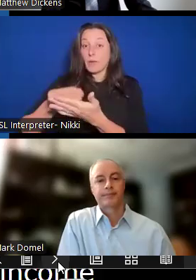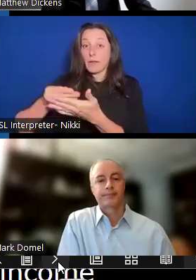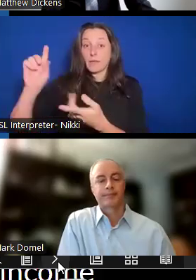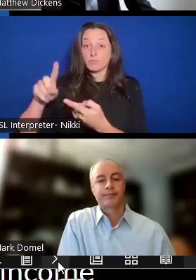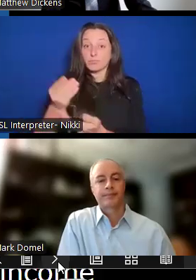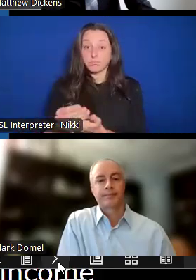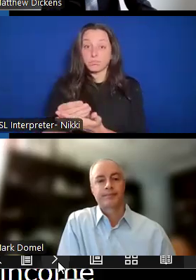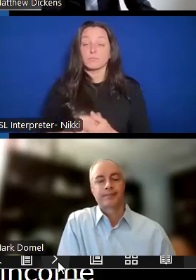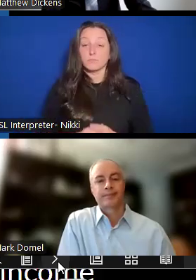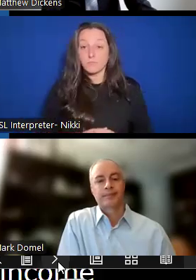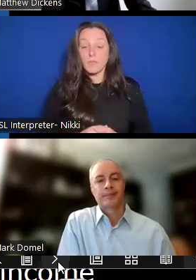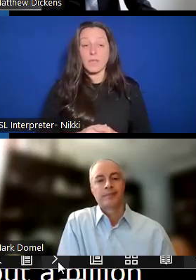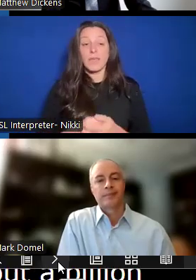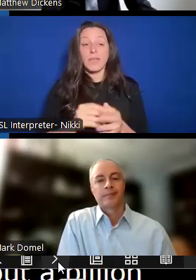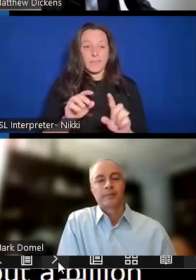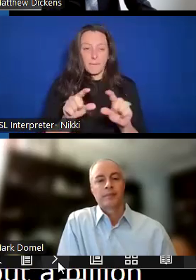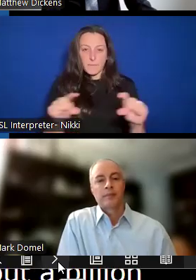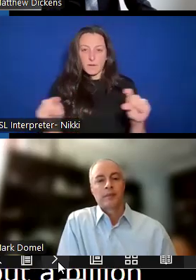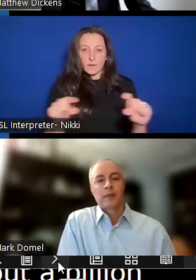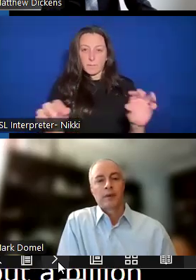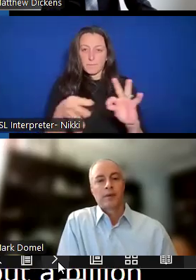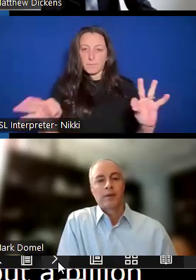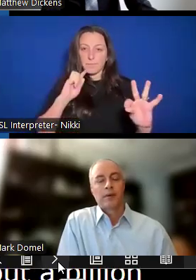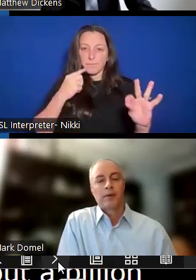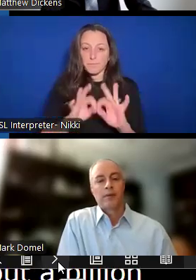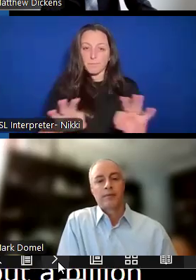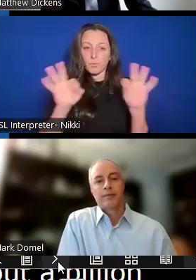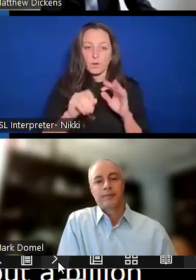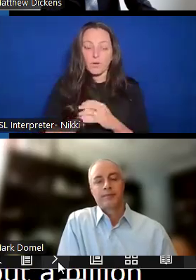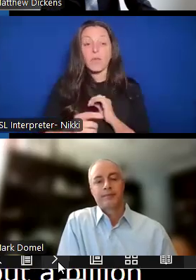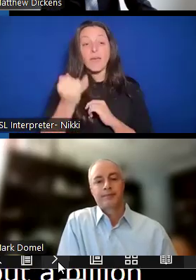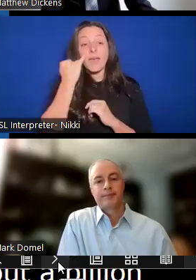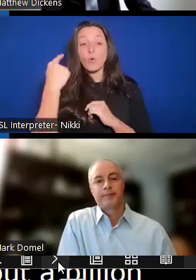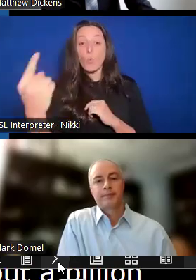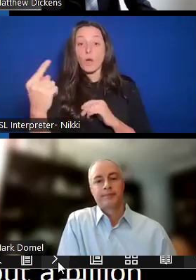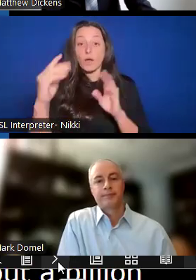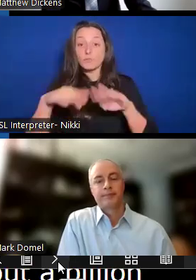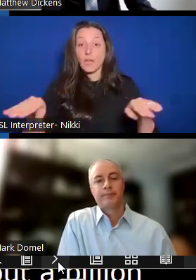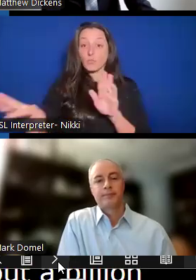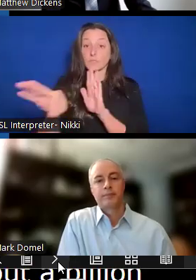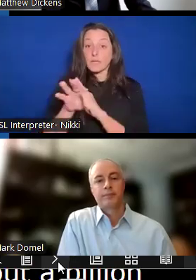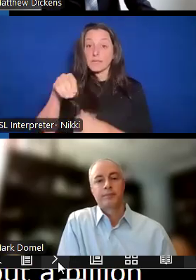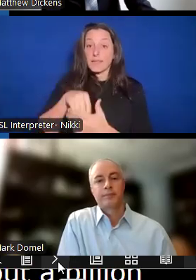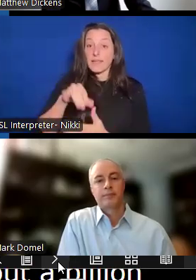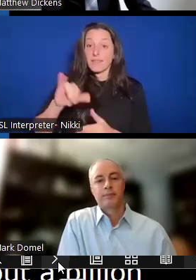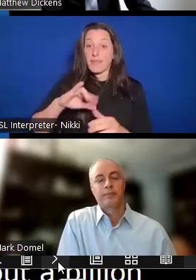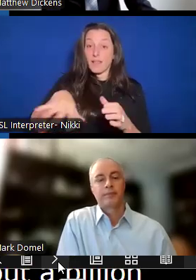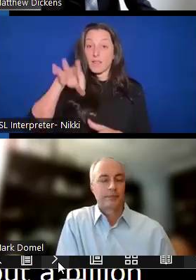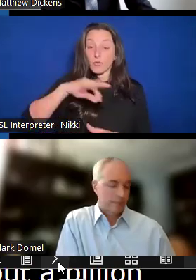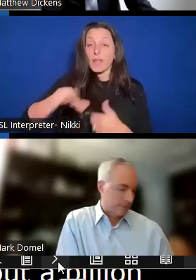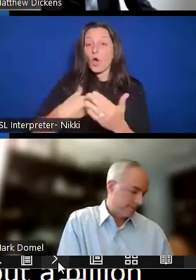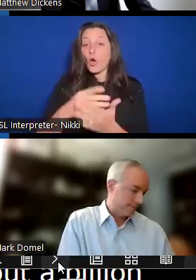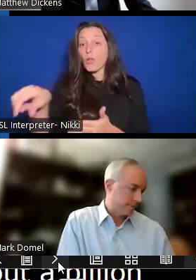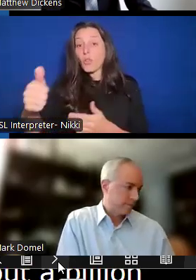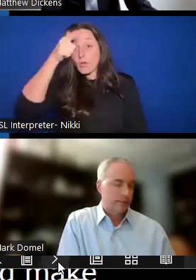The note at the bottom here is important. If one child is selected in the lottery, all eligible siblings who applied